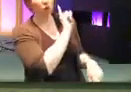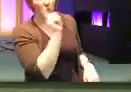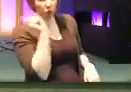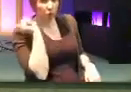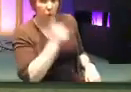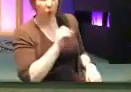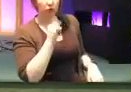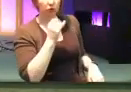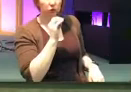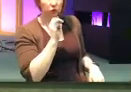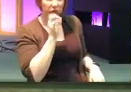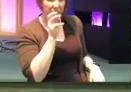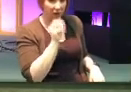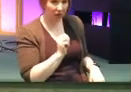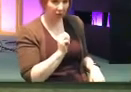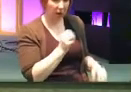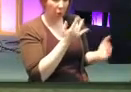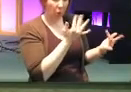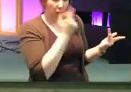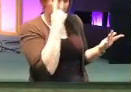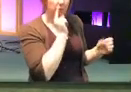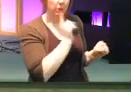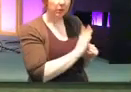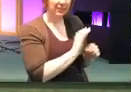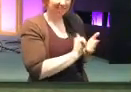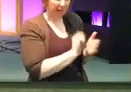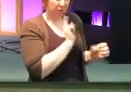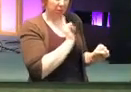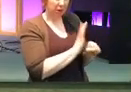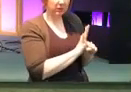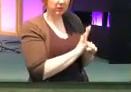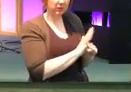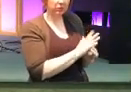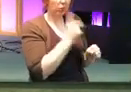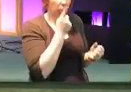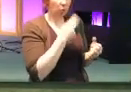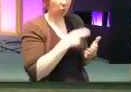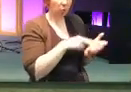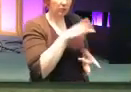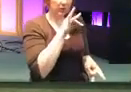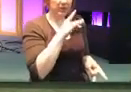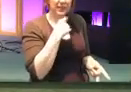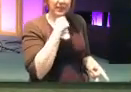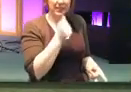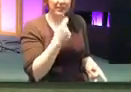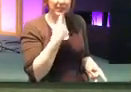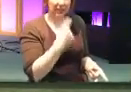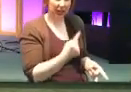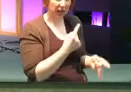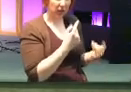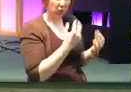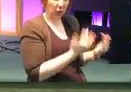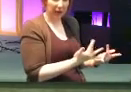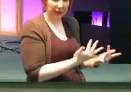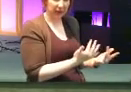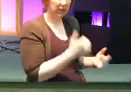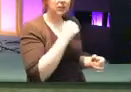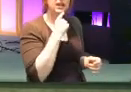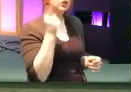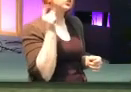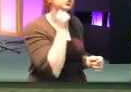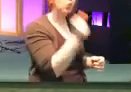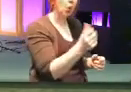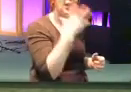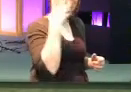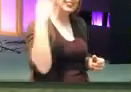wait for the promise being that gift of the Holy Spirit. He didn't just say wait, he actually said don't leave